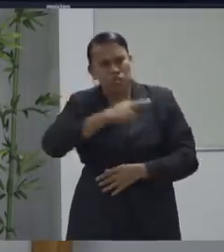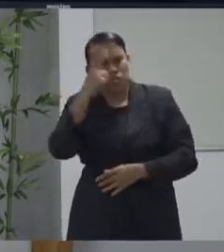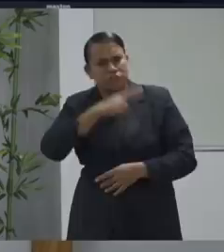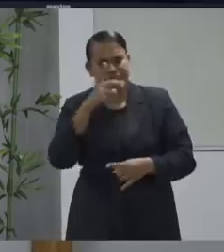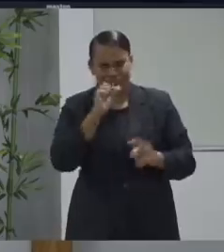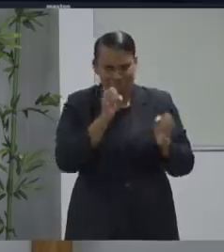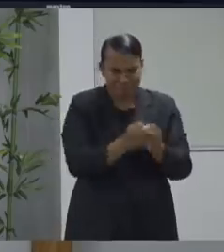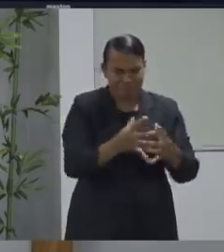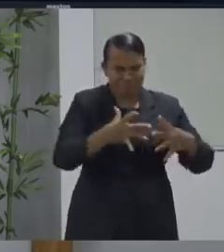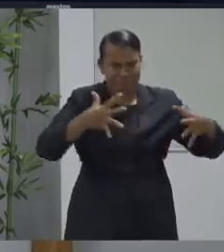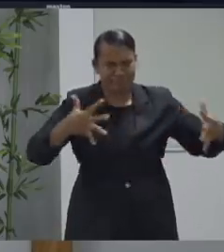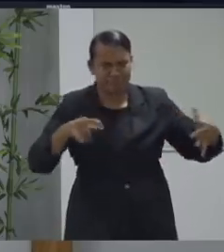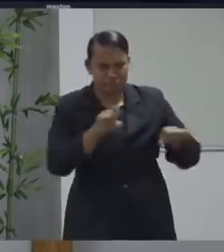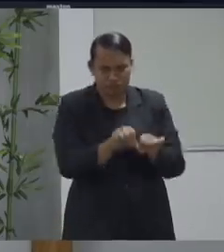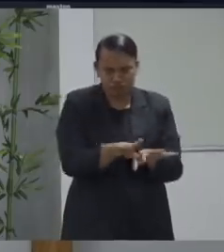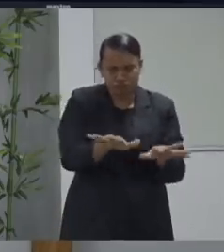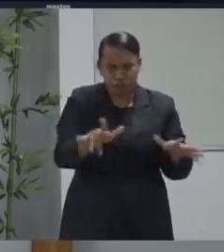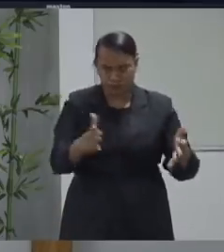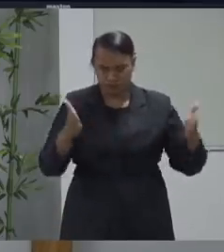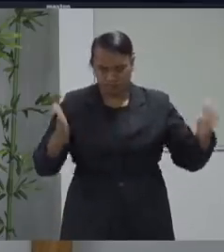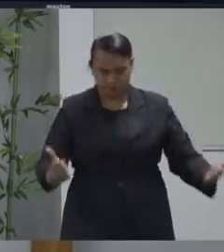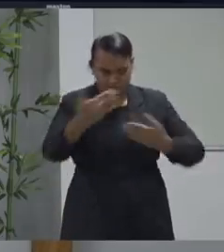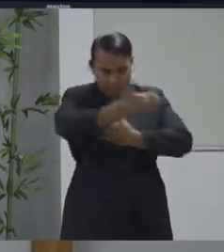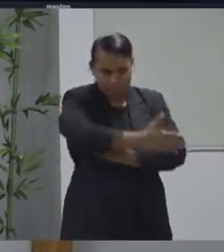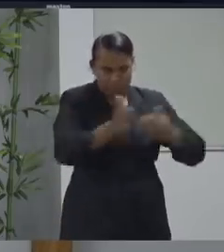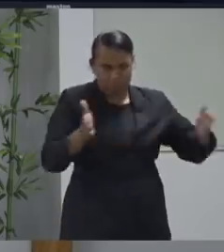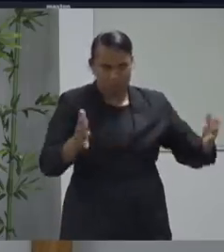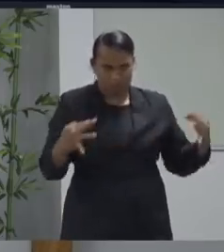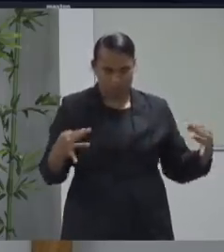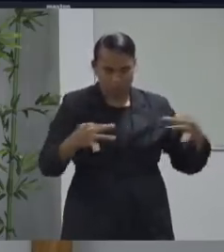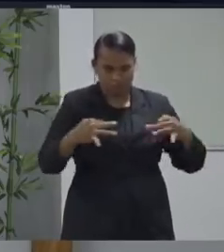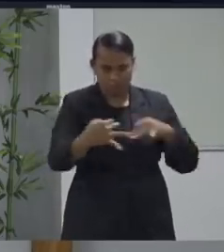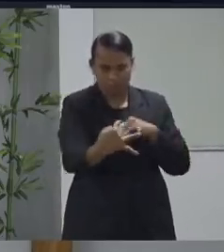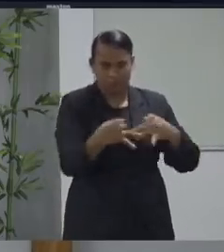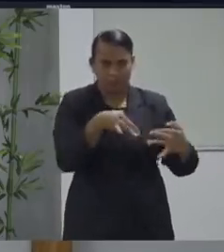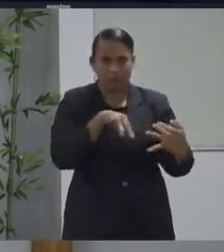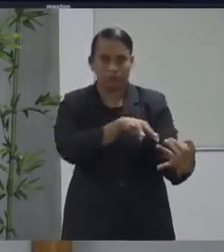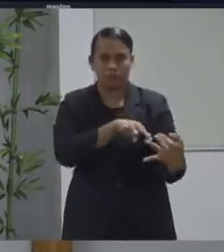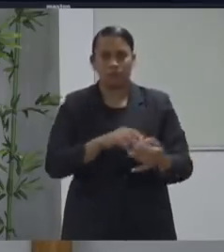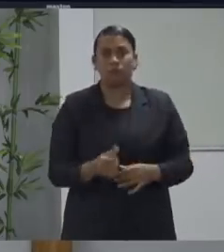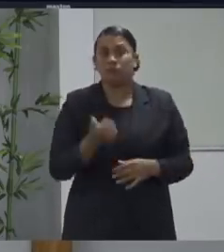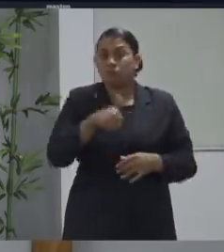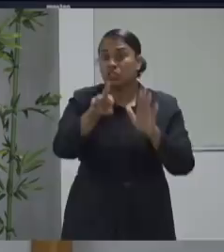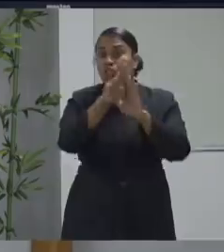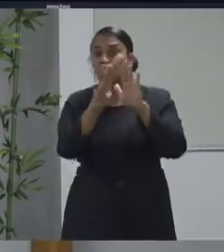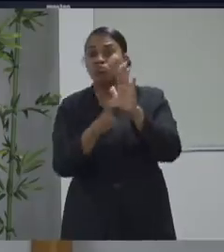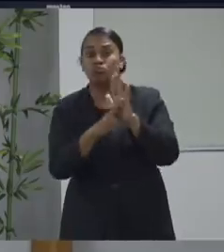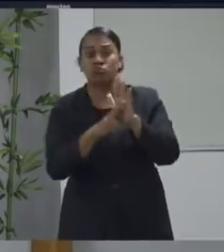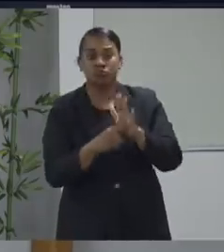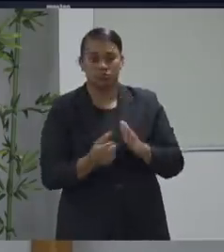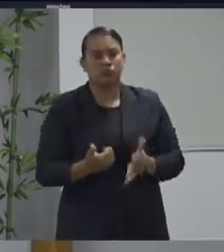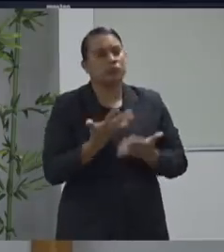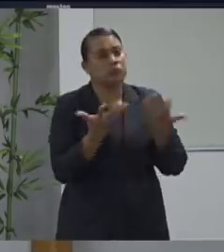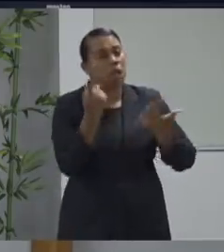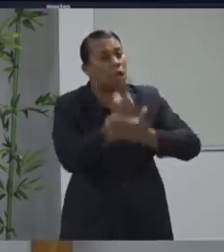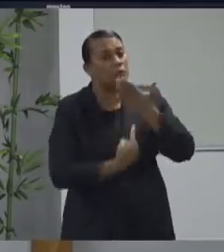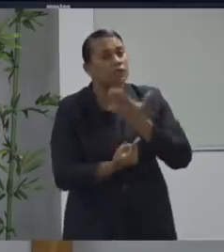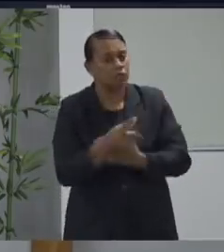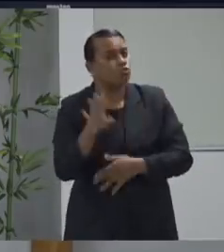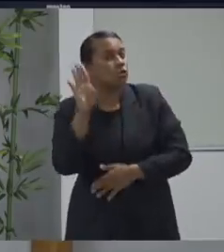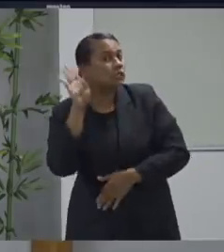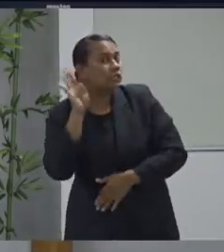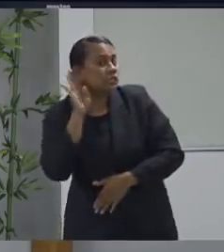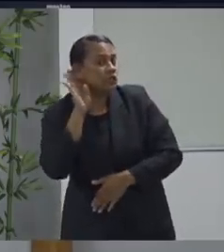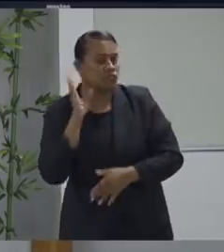them accordingly. But rules only work when they are obeyed. No one